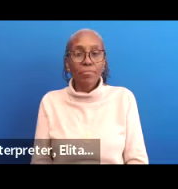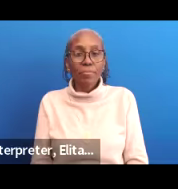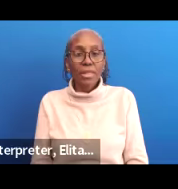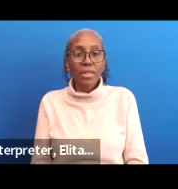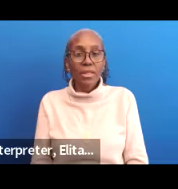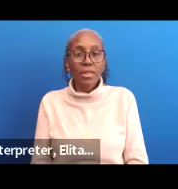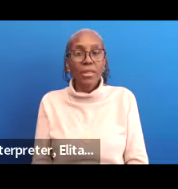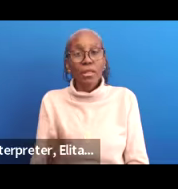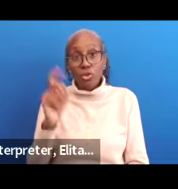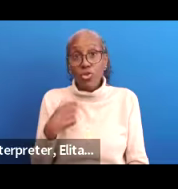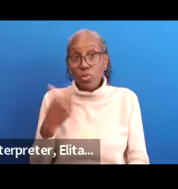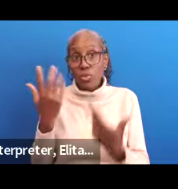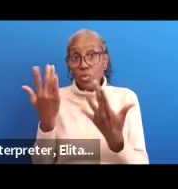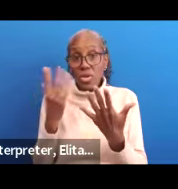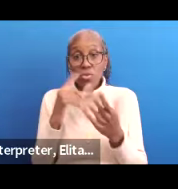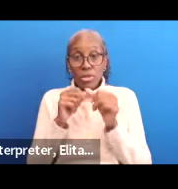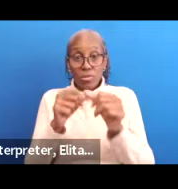Should we wait or keep going?